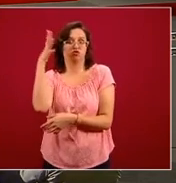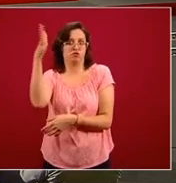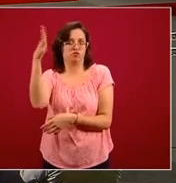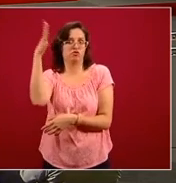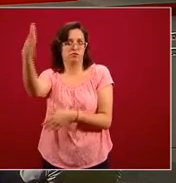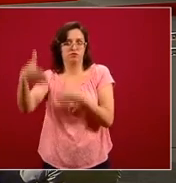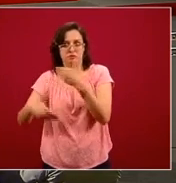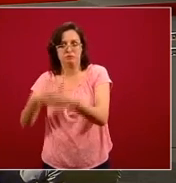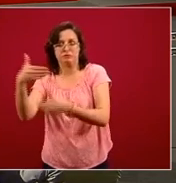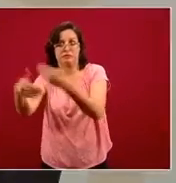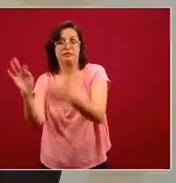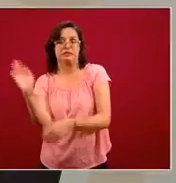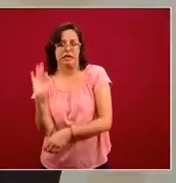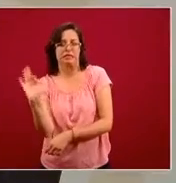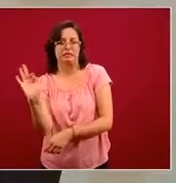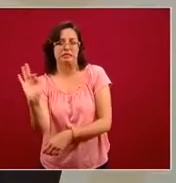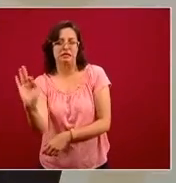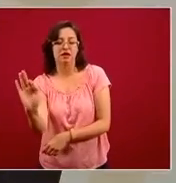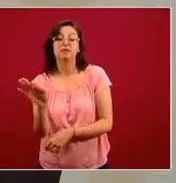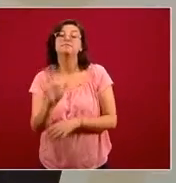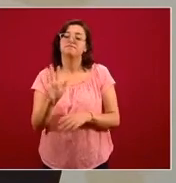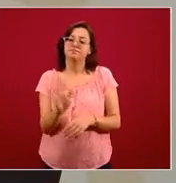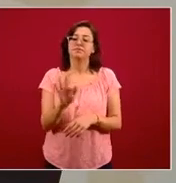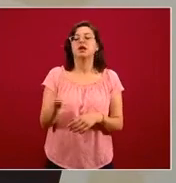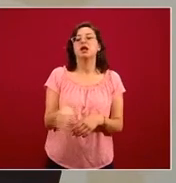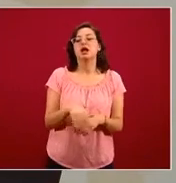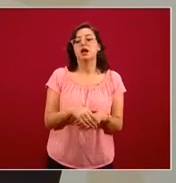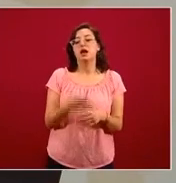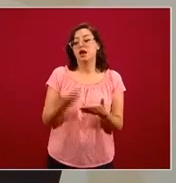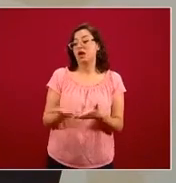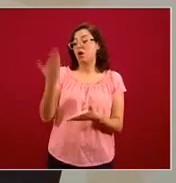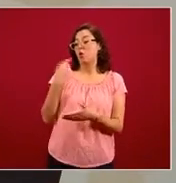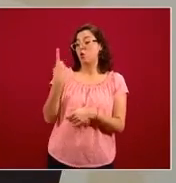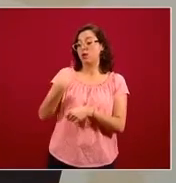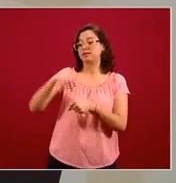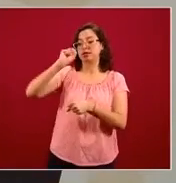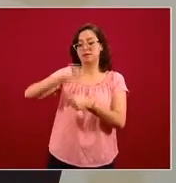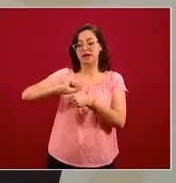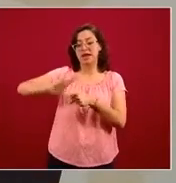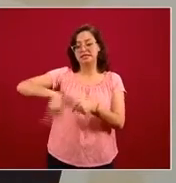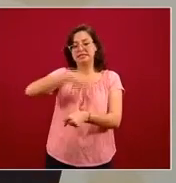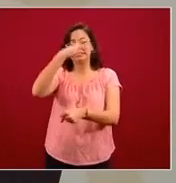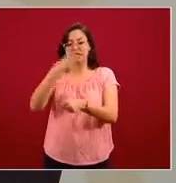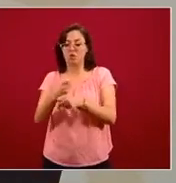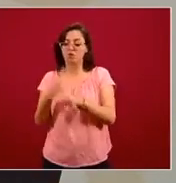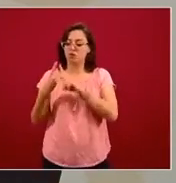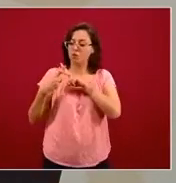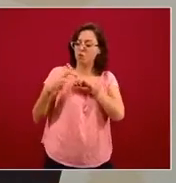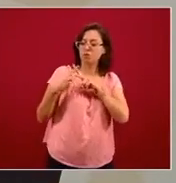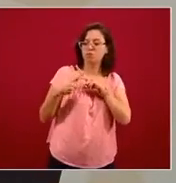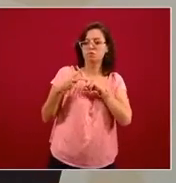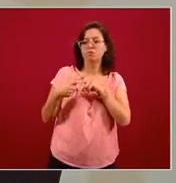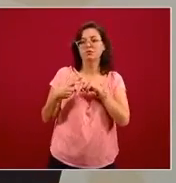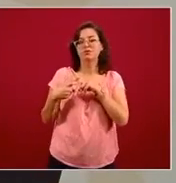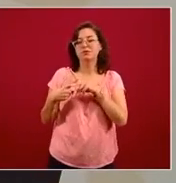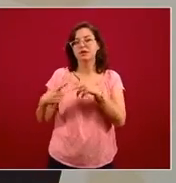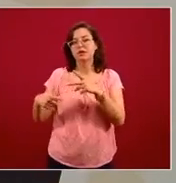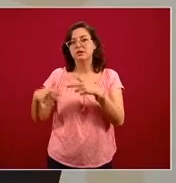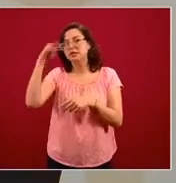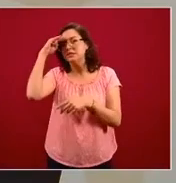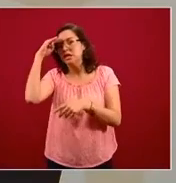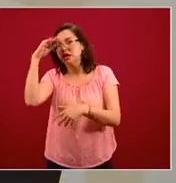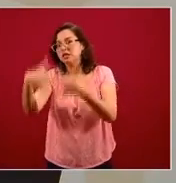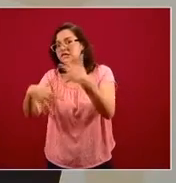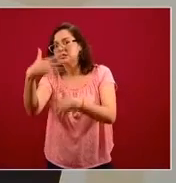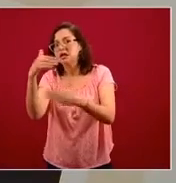Now, with the second model, with the second cycle that we presented a week ago on Thursday,